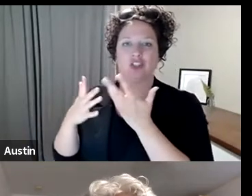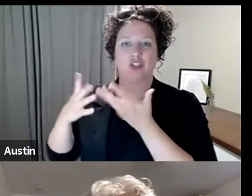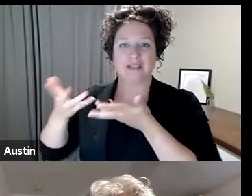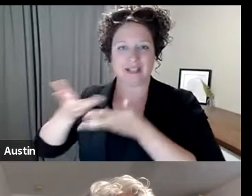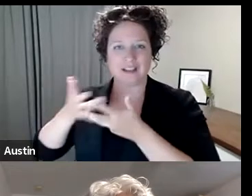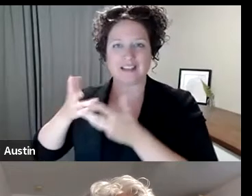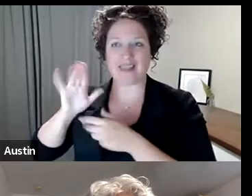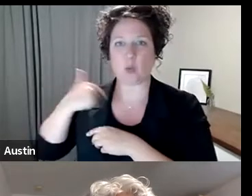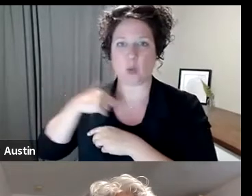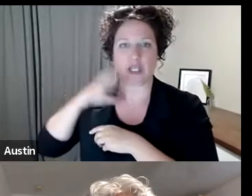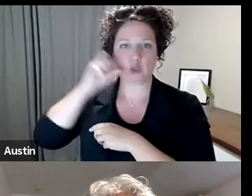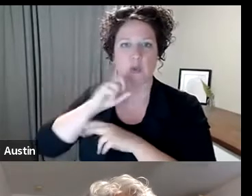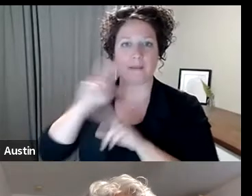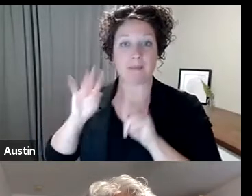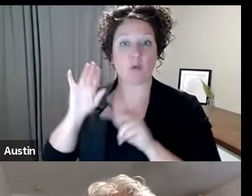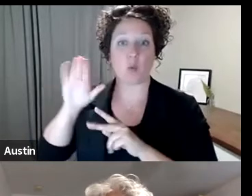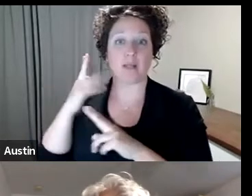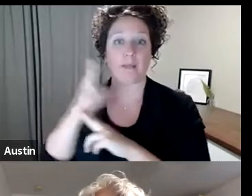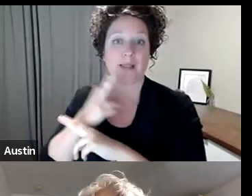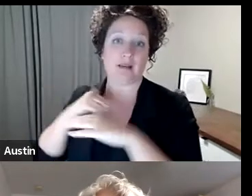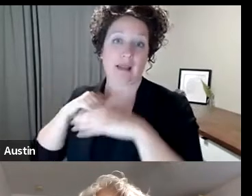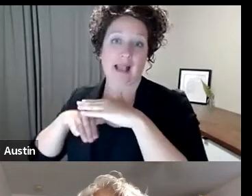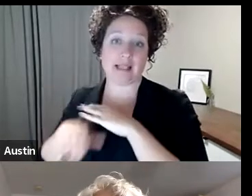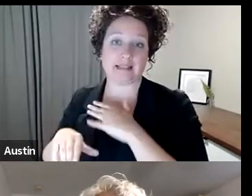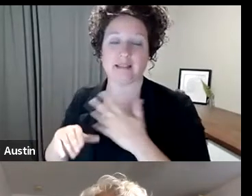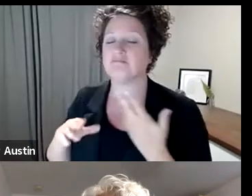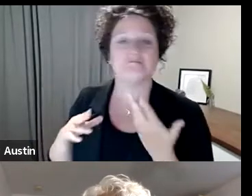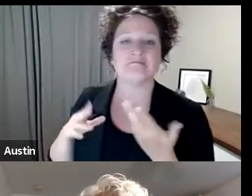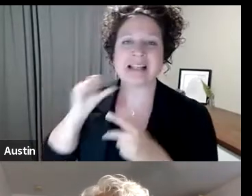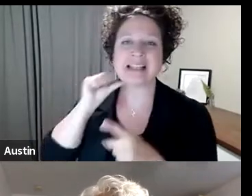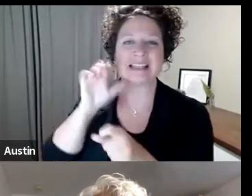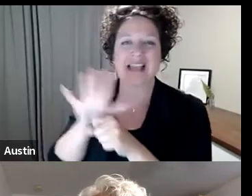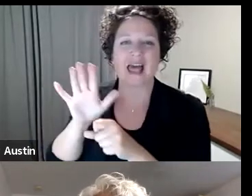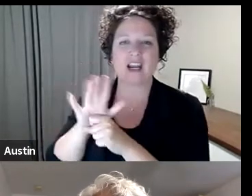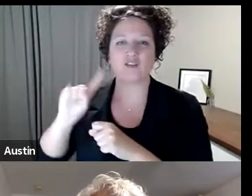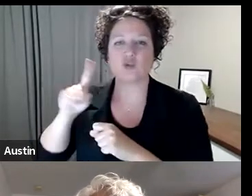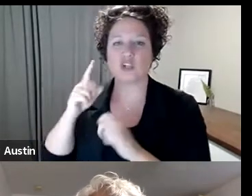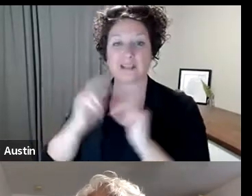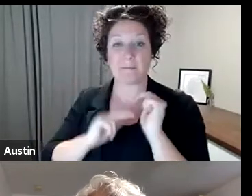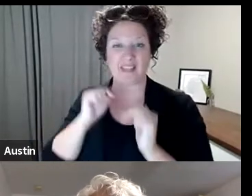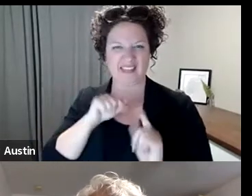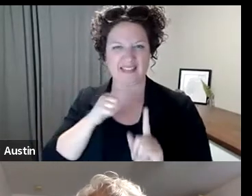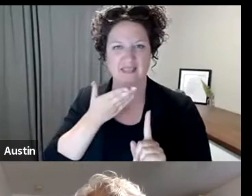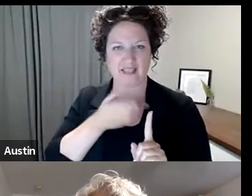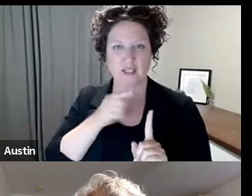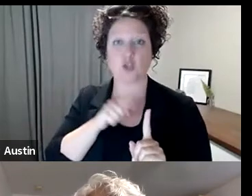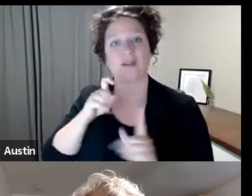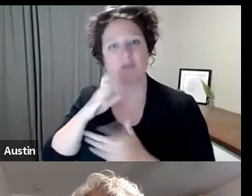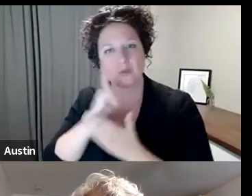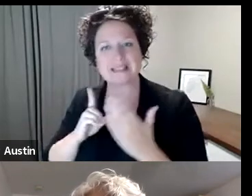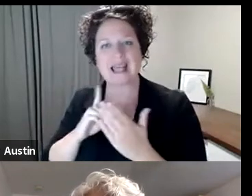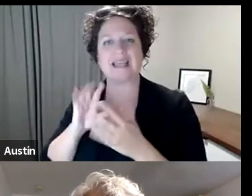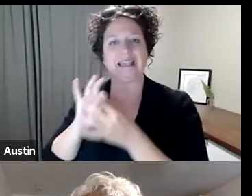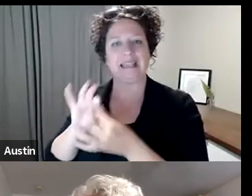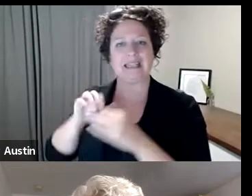that we are assuming people will be able to access. It's not enough to build the thing, you have to design the thing in a way